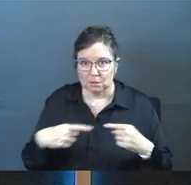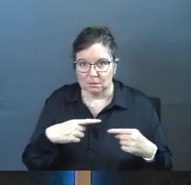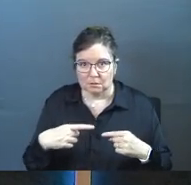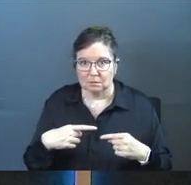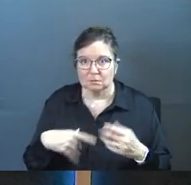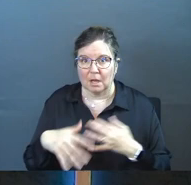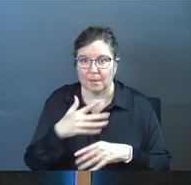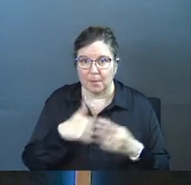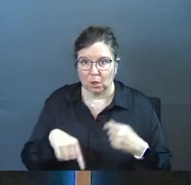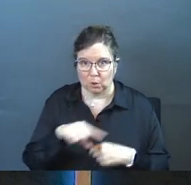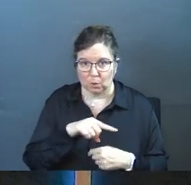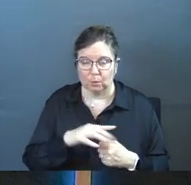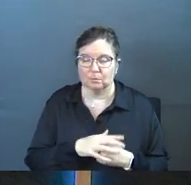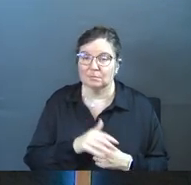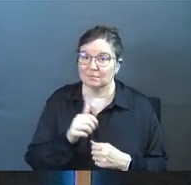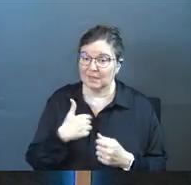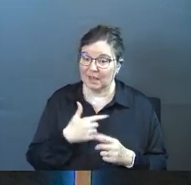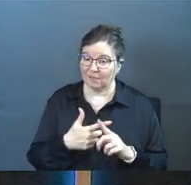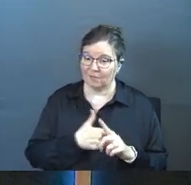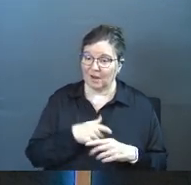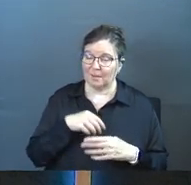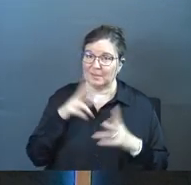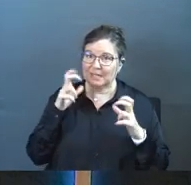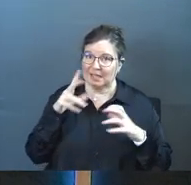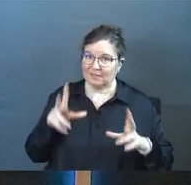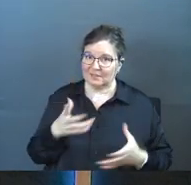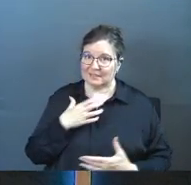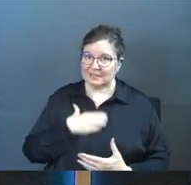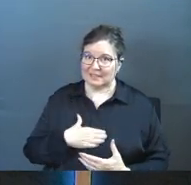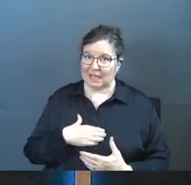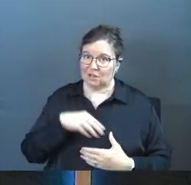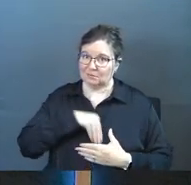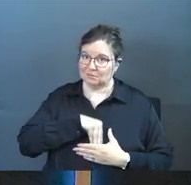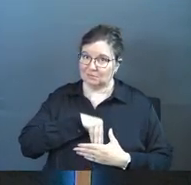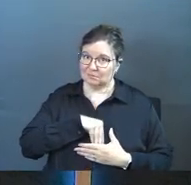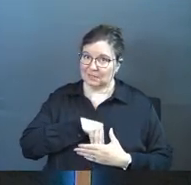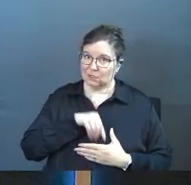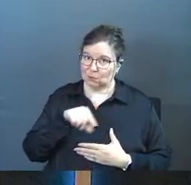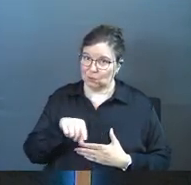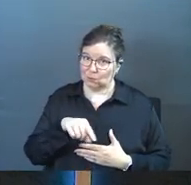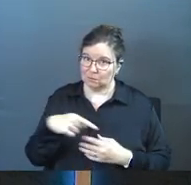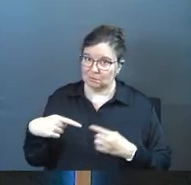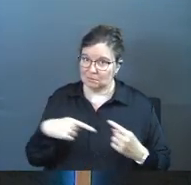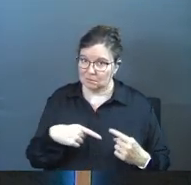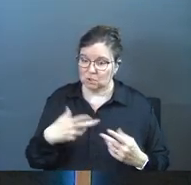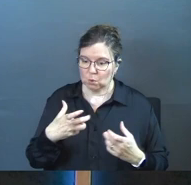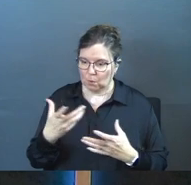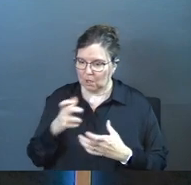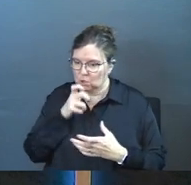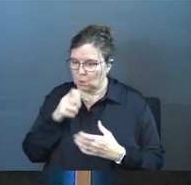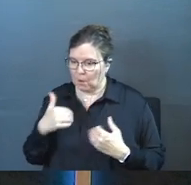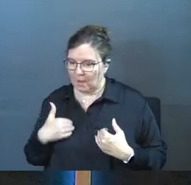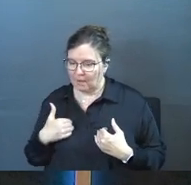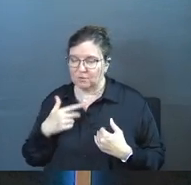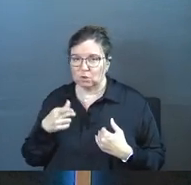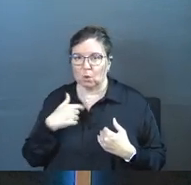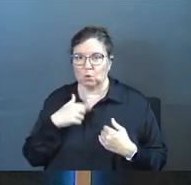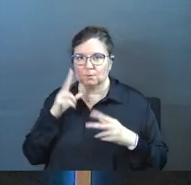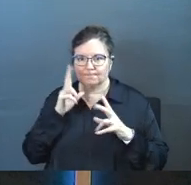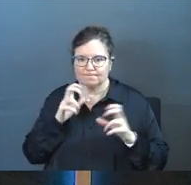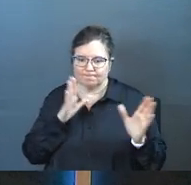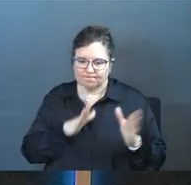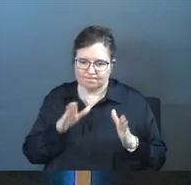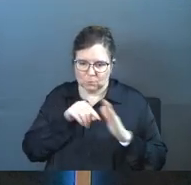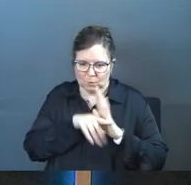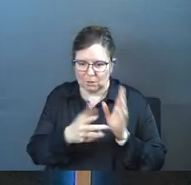fights among you? Don't they come from the evil desires at war within you? You want what you don't have, so you scheme